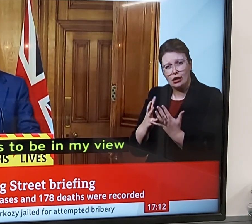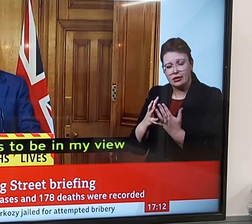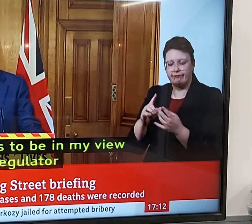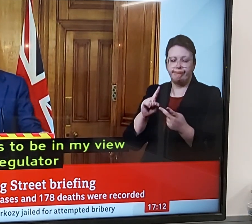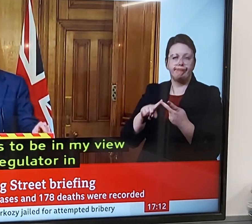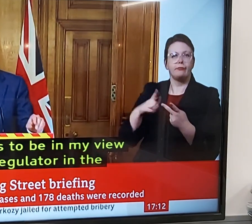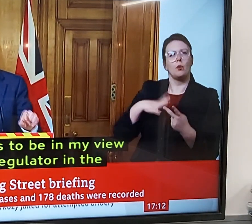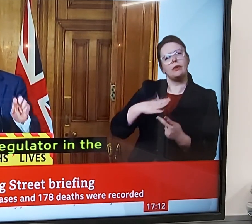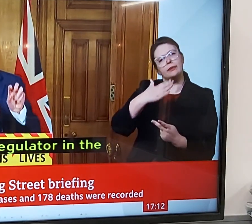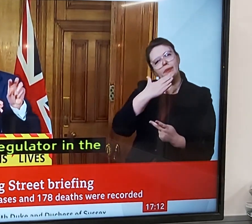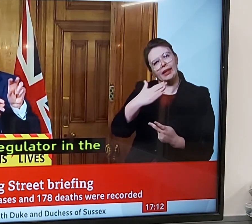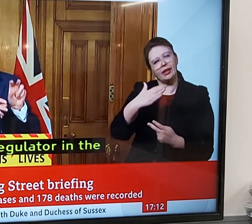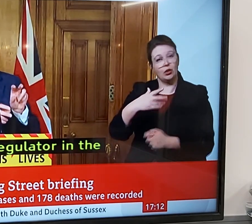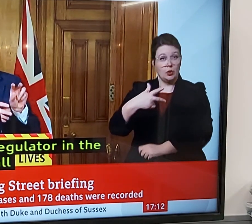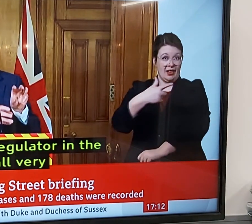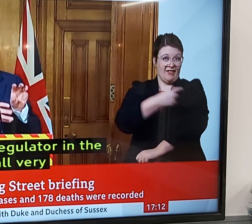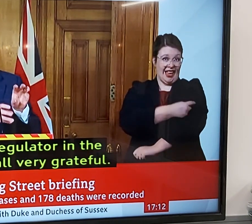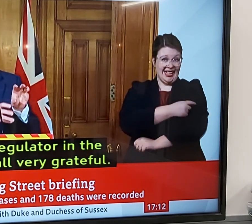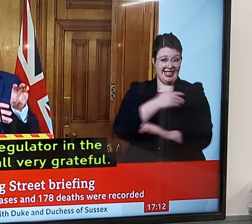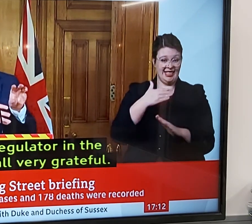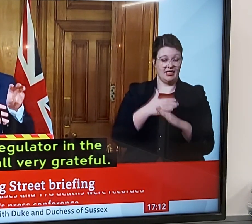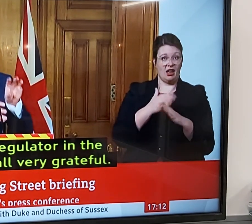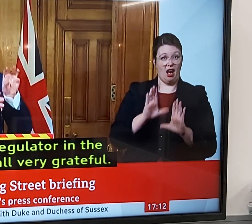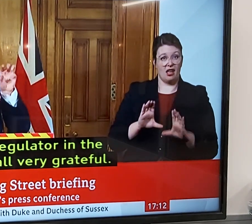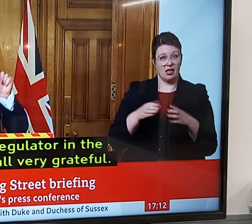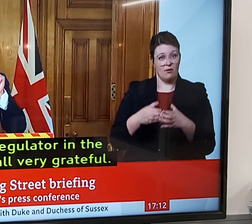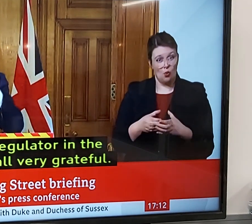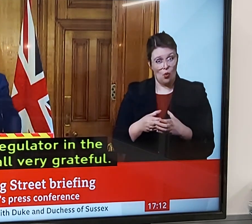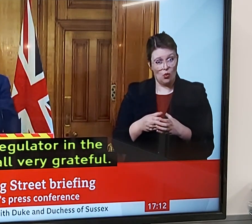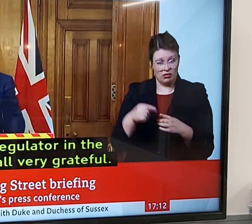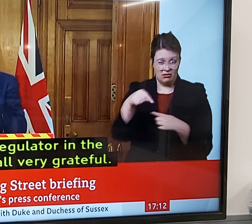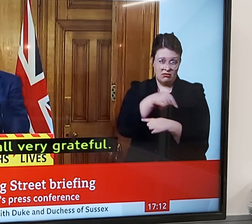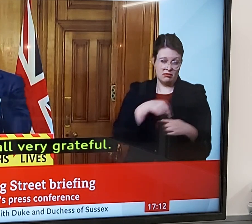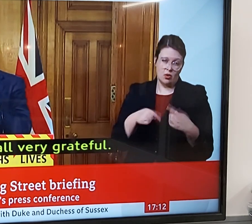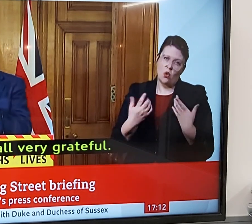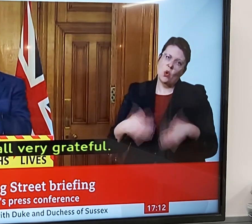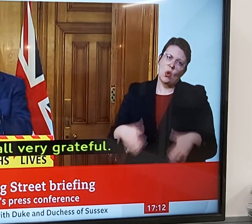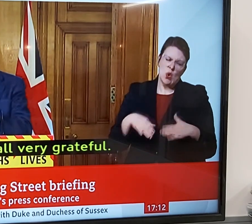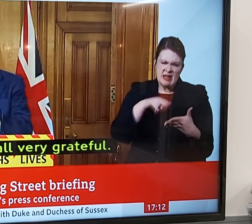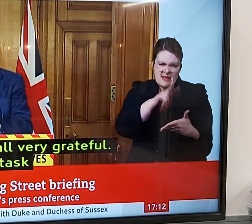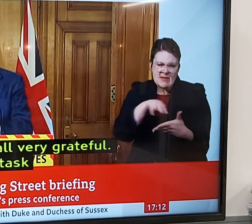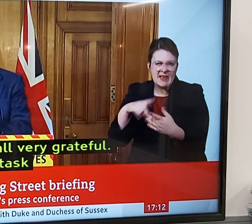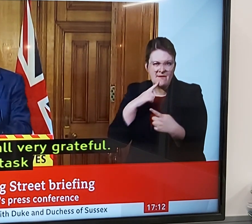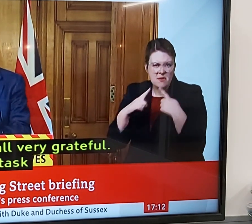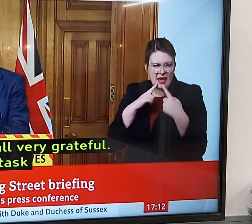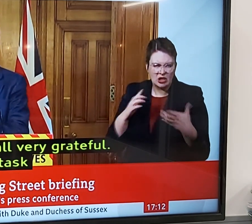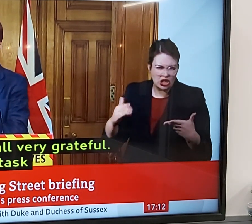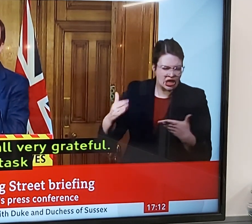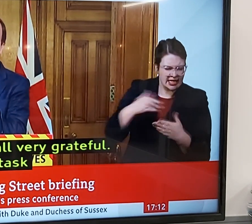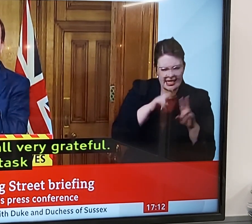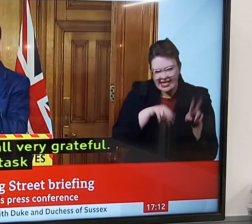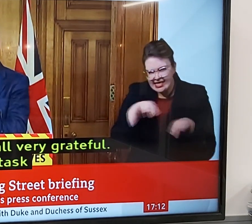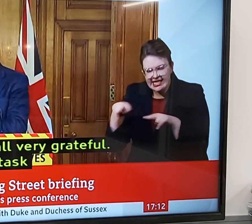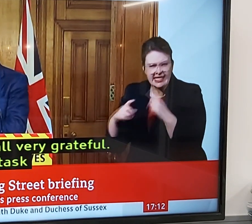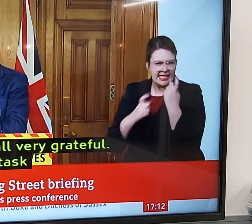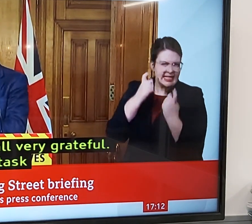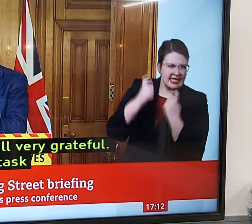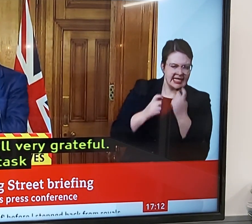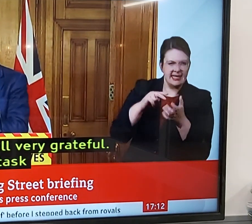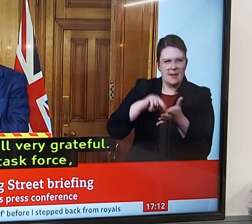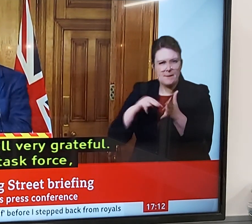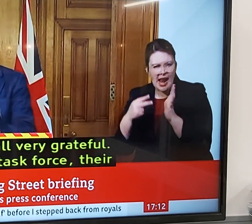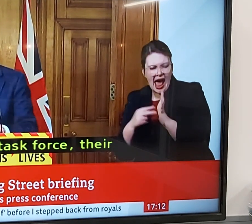Force. Their combination of academic excellence with private sector entrepreneurialism and civil